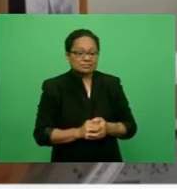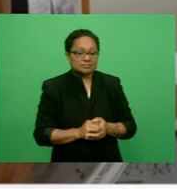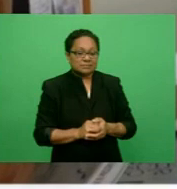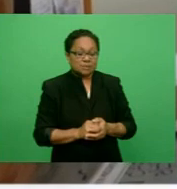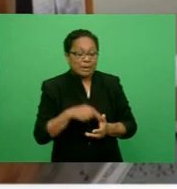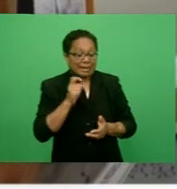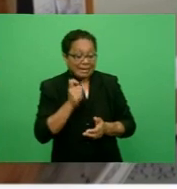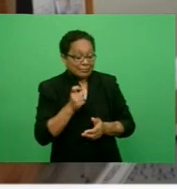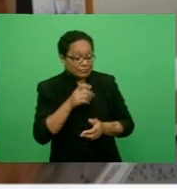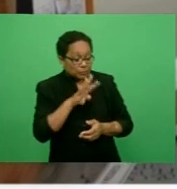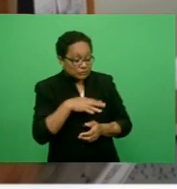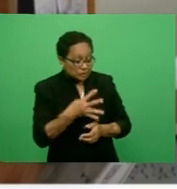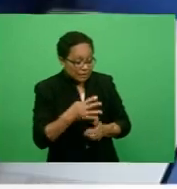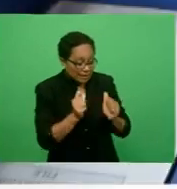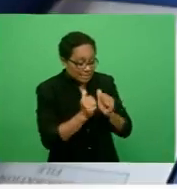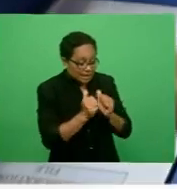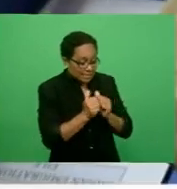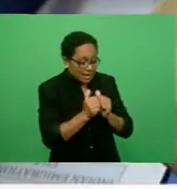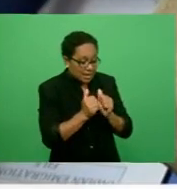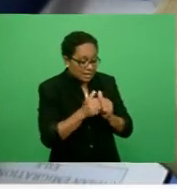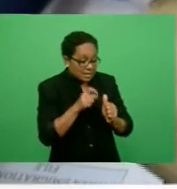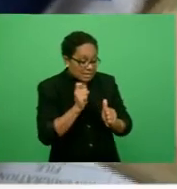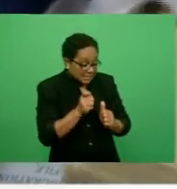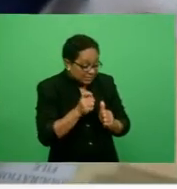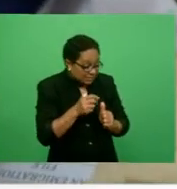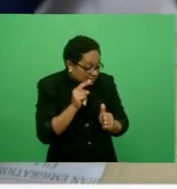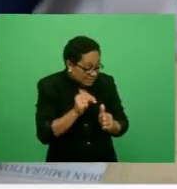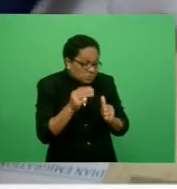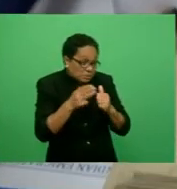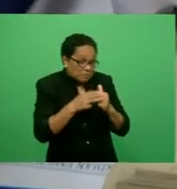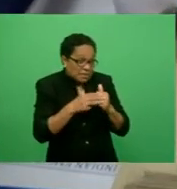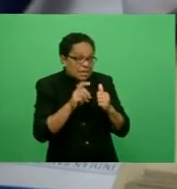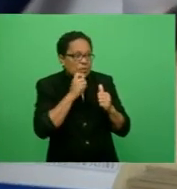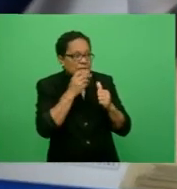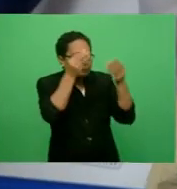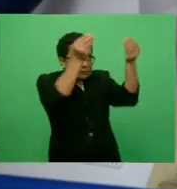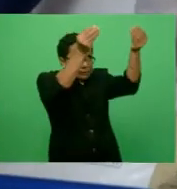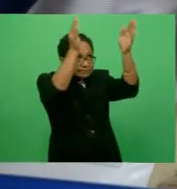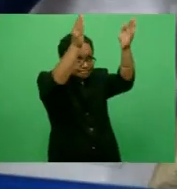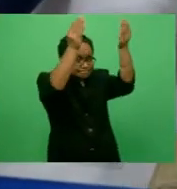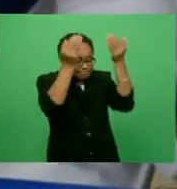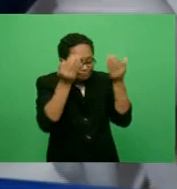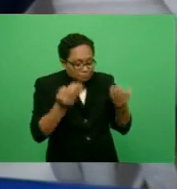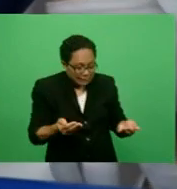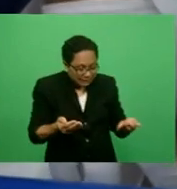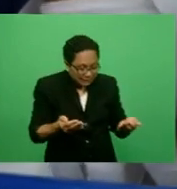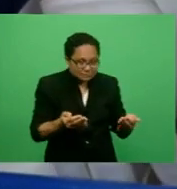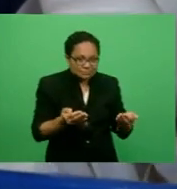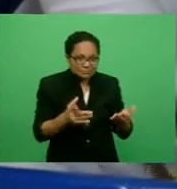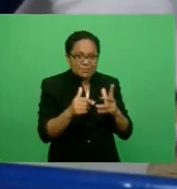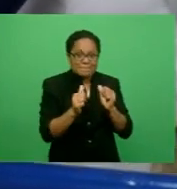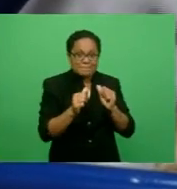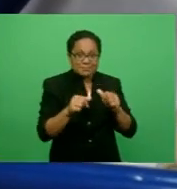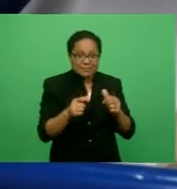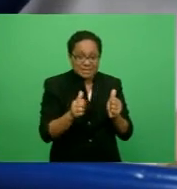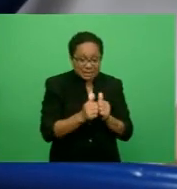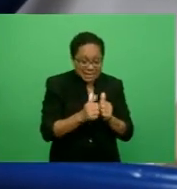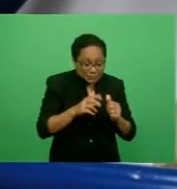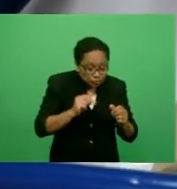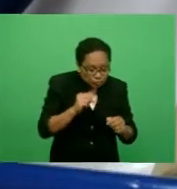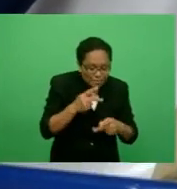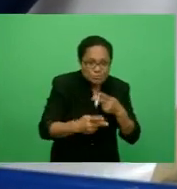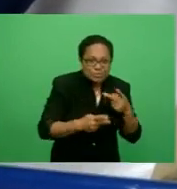repair on this document, they will have to bring it down, and then we have to do our processes on restoration.